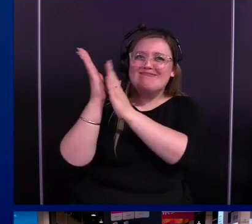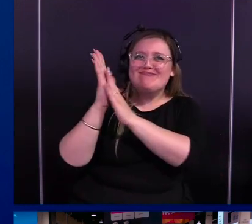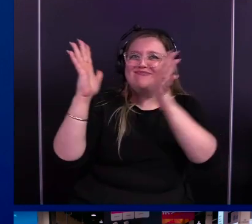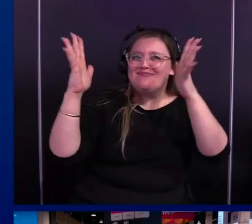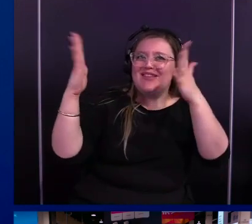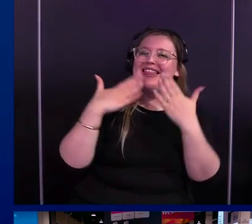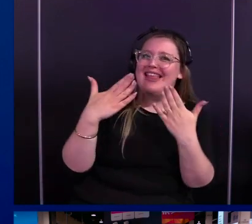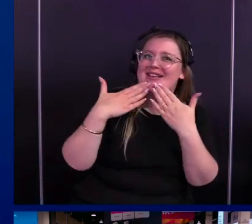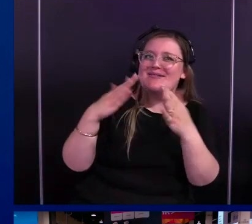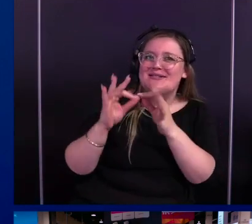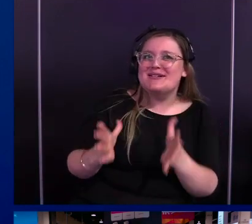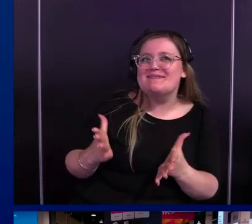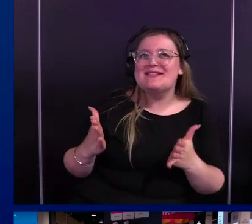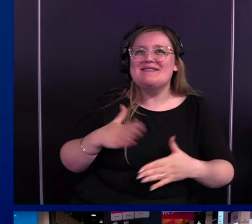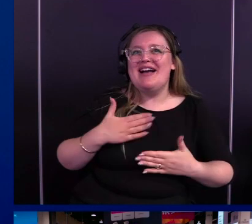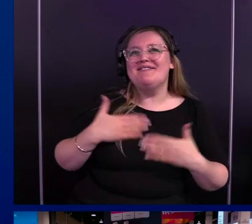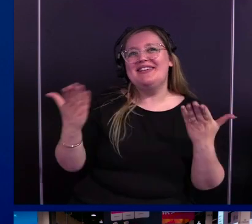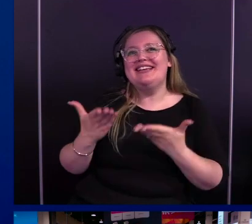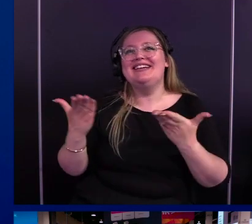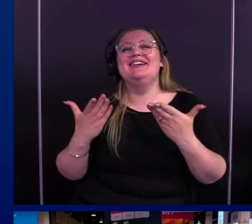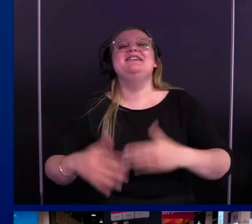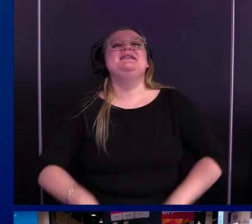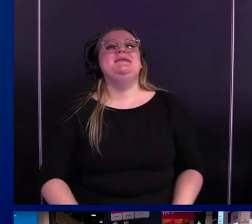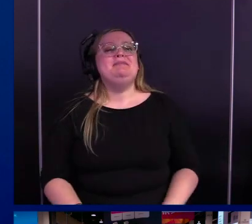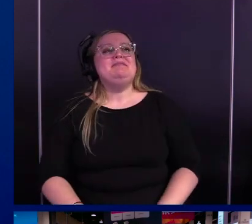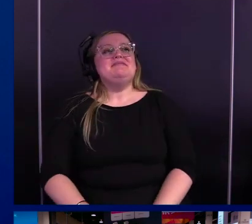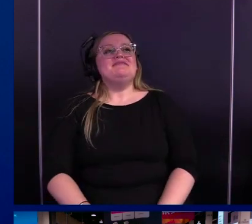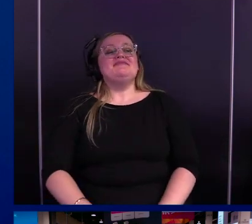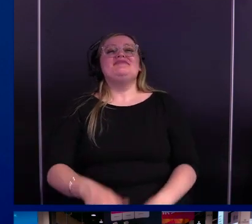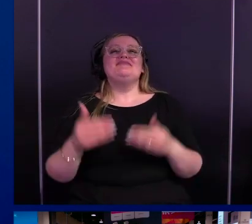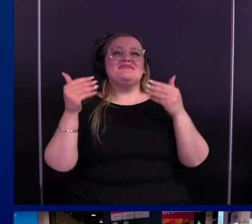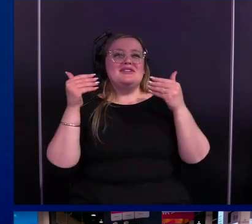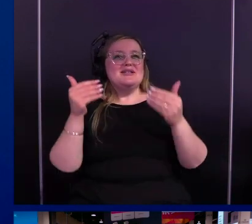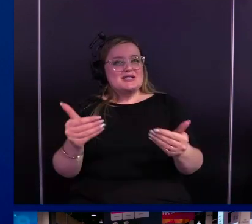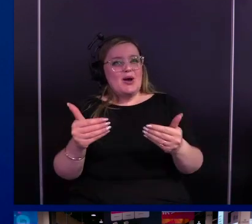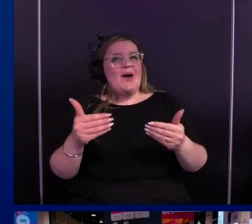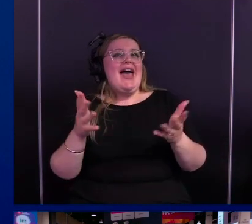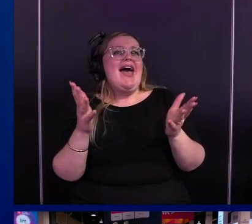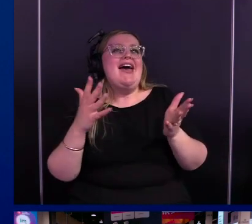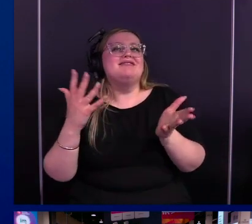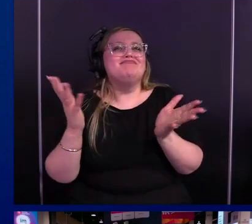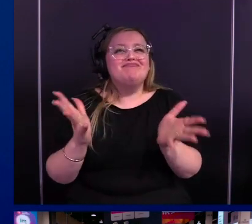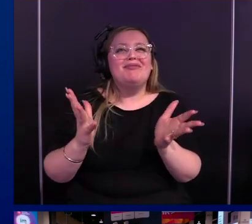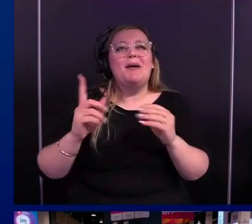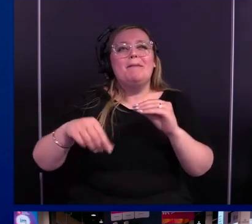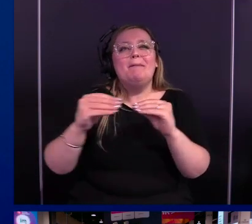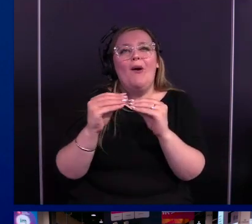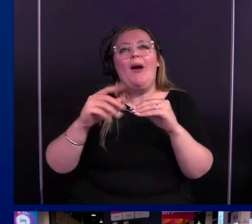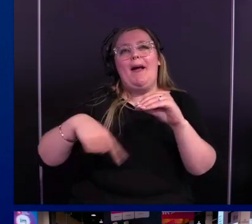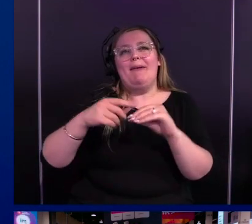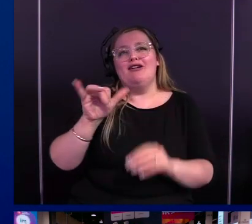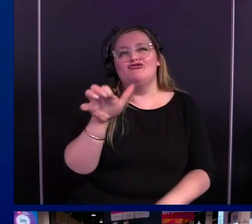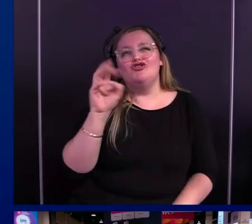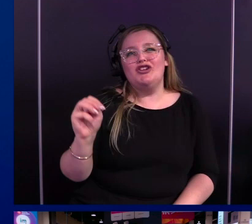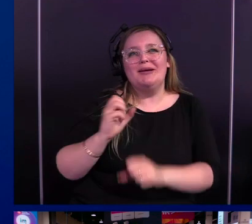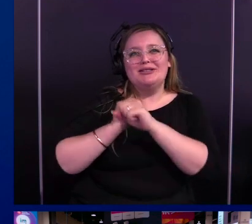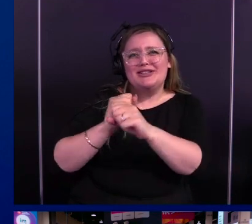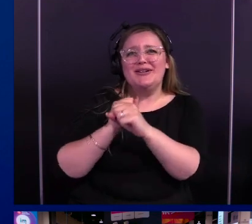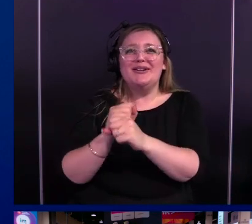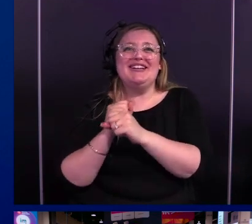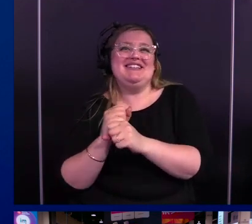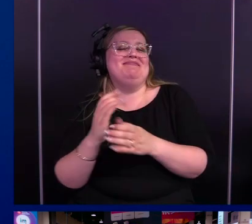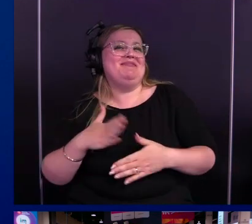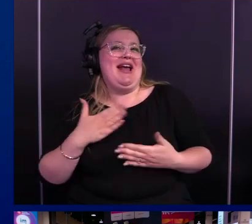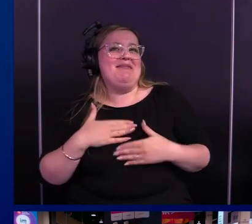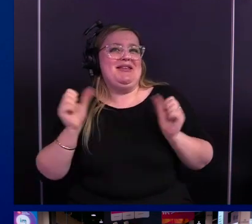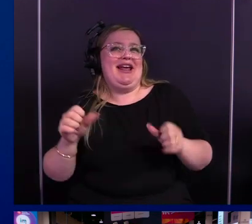you, interpreter team. Yeah, glad you're here. Yes. All right. So let's go ahead and talk more about Jam security, or how people can learn about security with